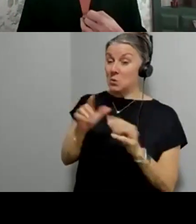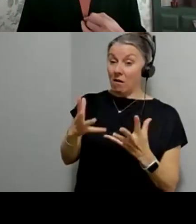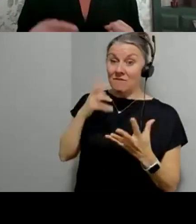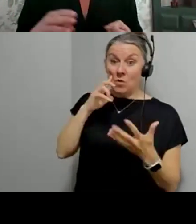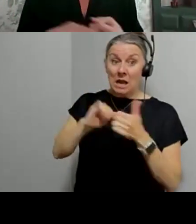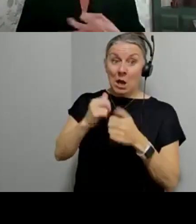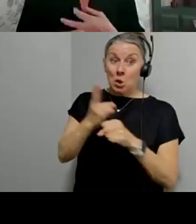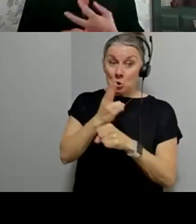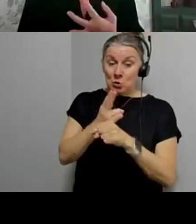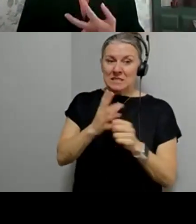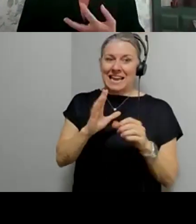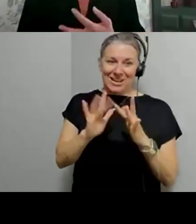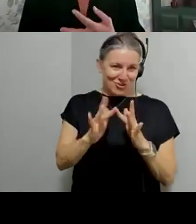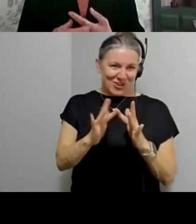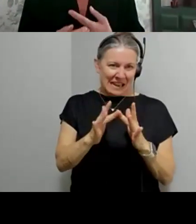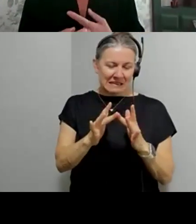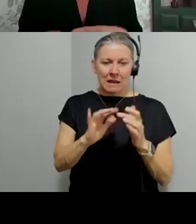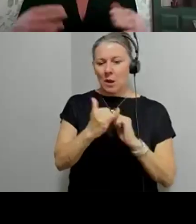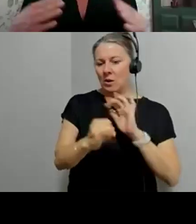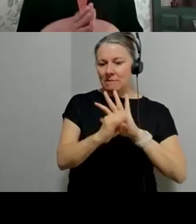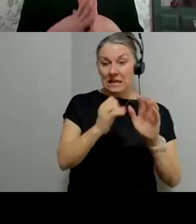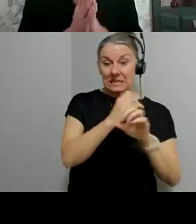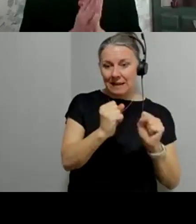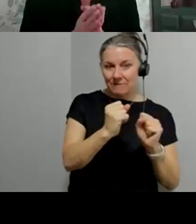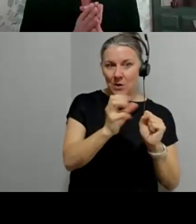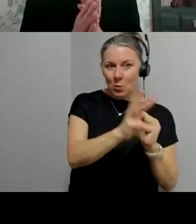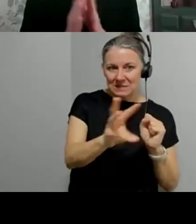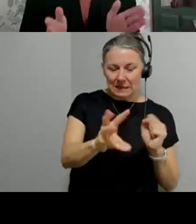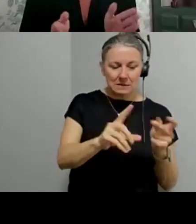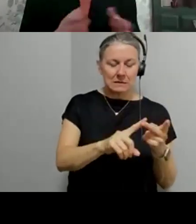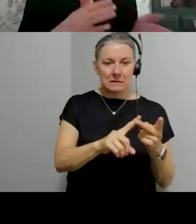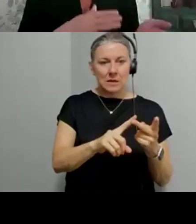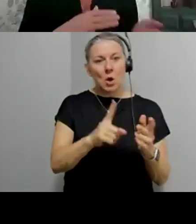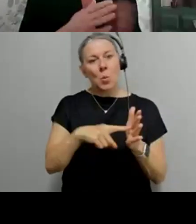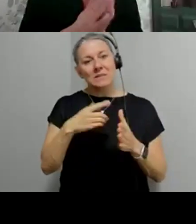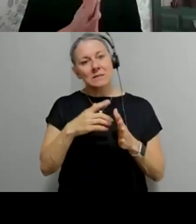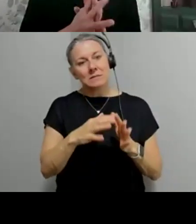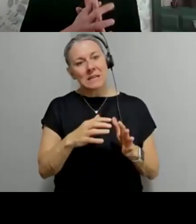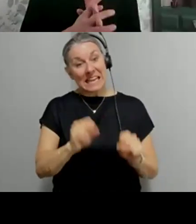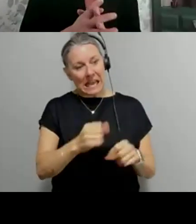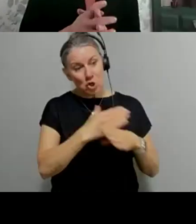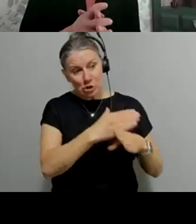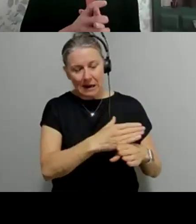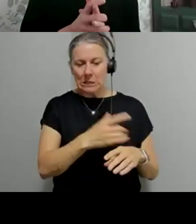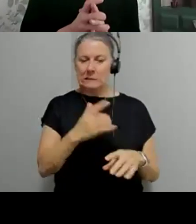it's a safe website, how to know what to share and like, what's a safe thing to do, what's an unsafe thing to